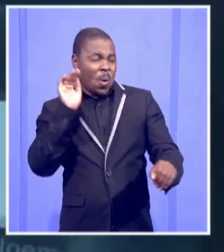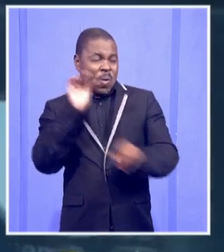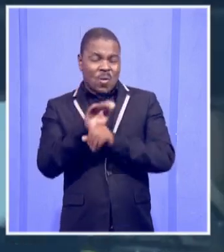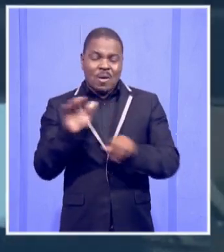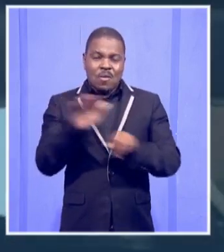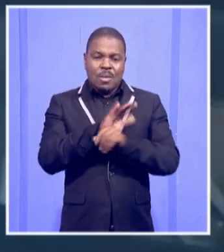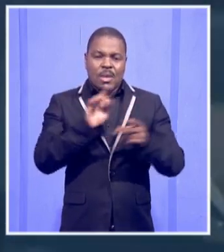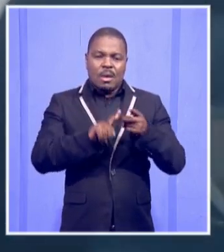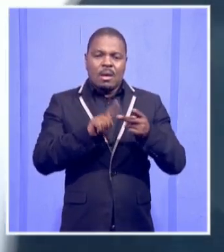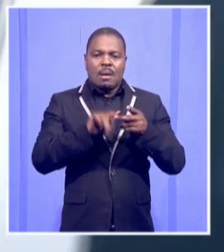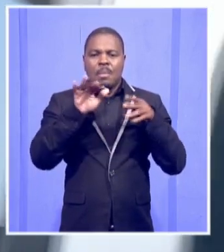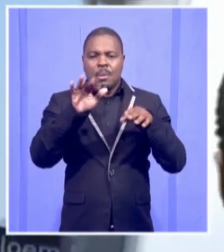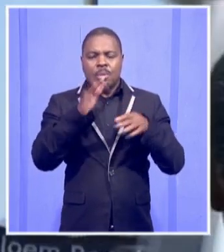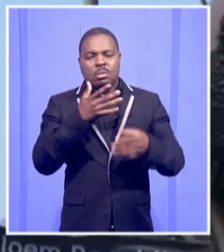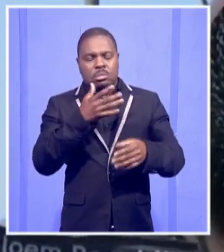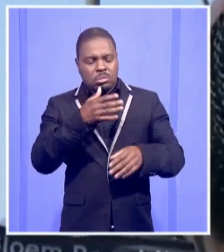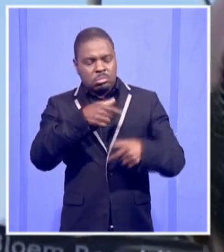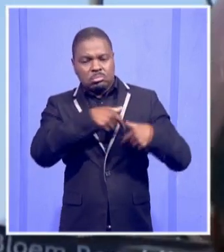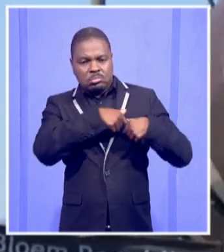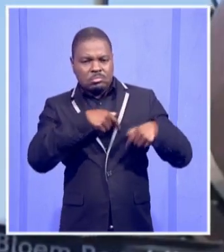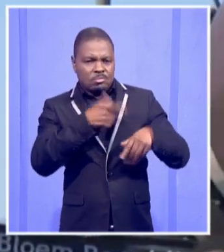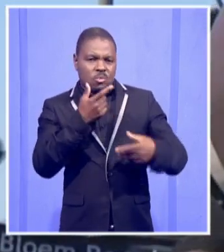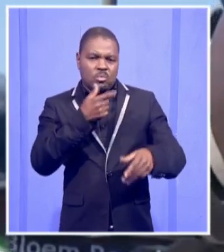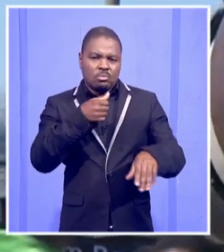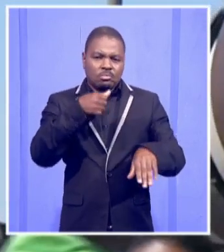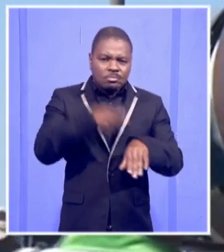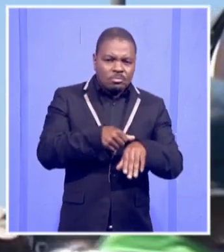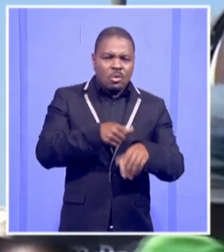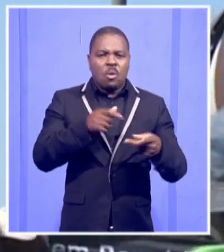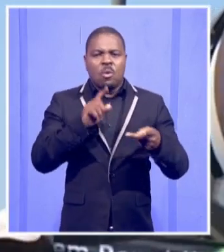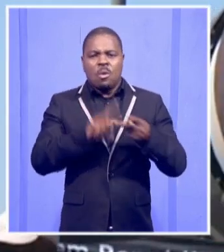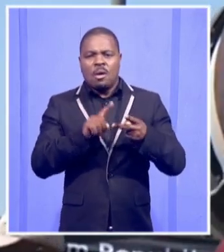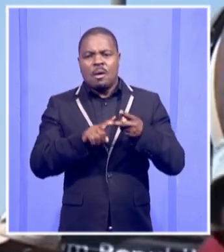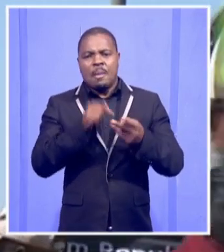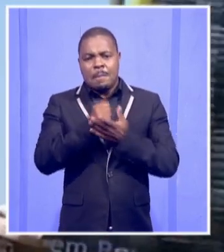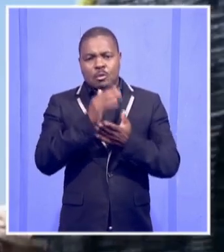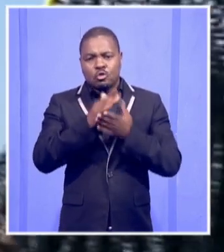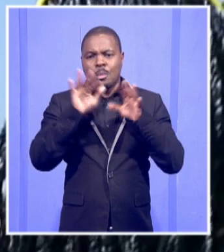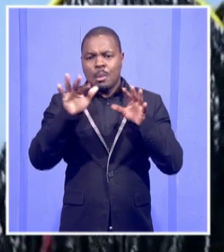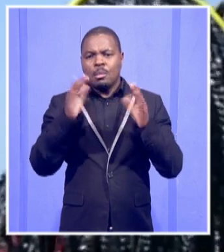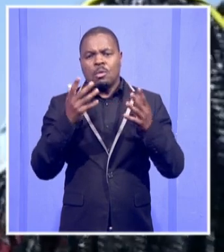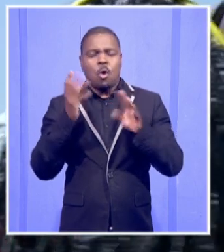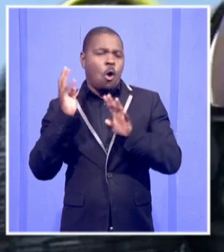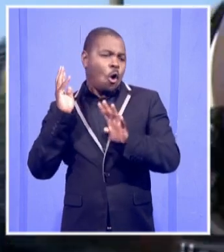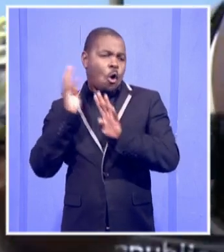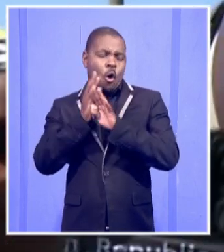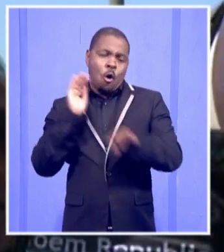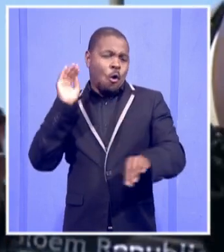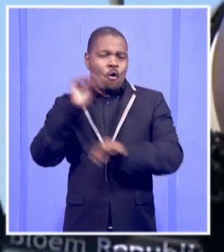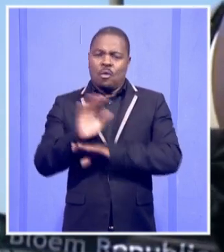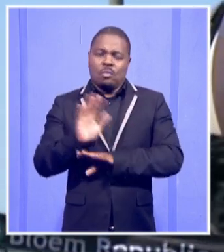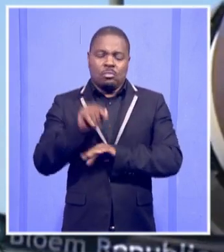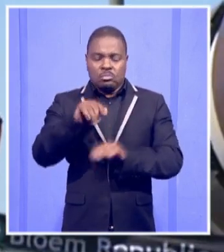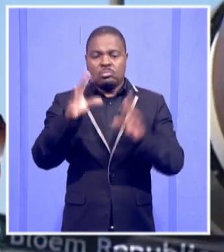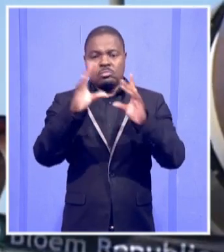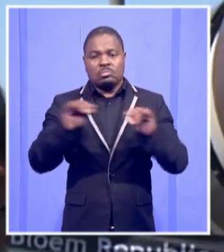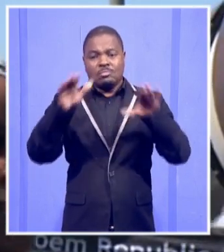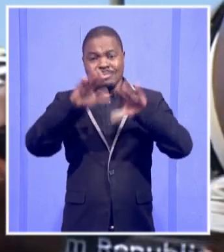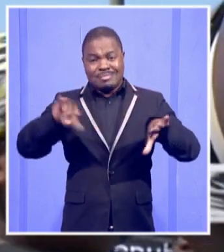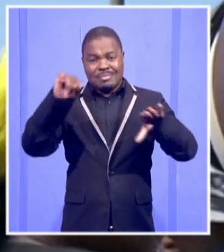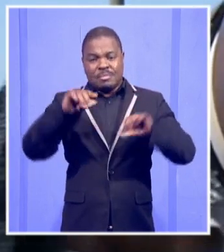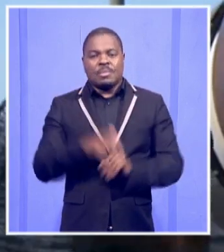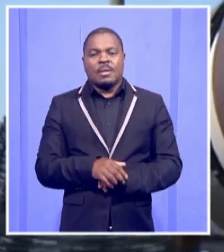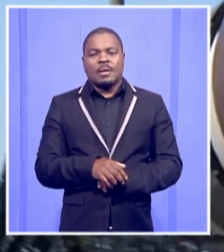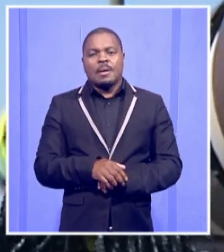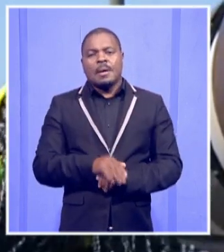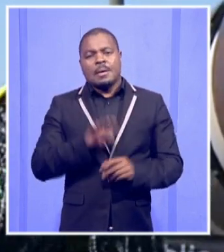stickers that you're saying that you'll be using to make sure that you don't have an overflow of people in the stadium, how exactly are you